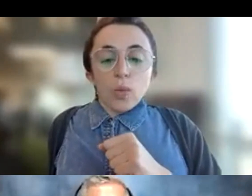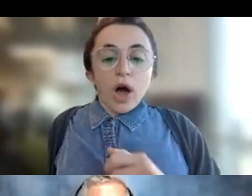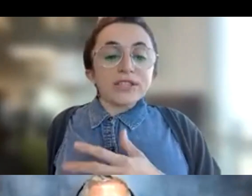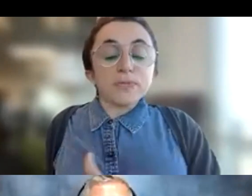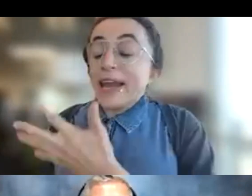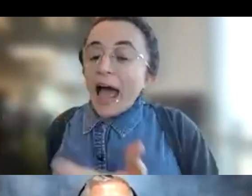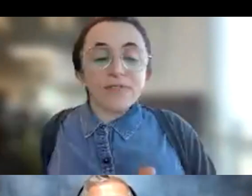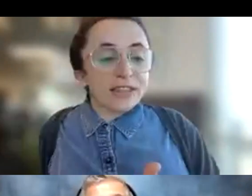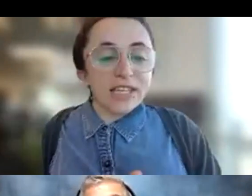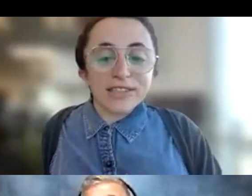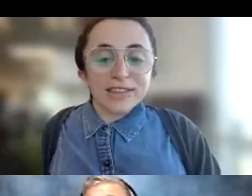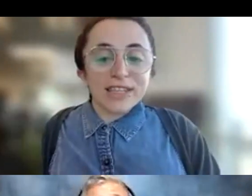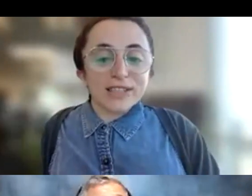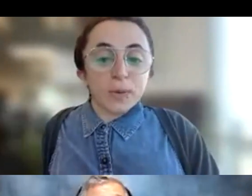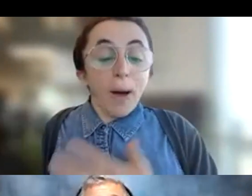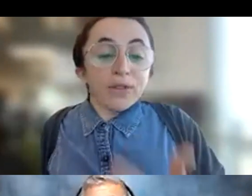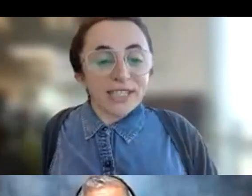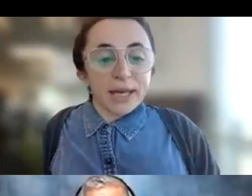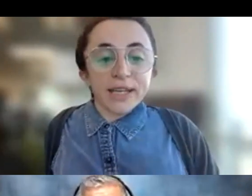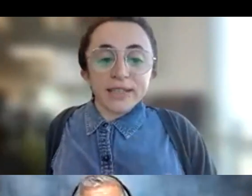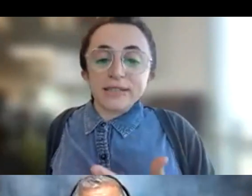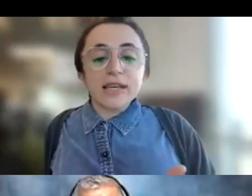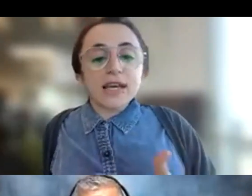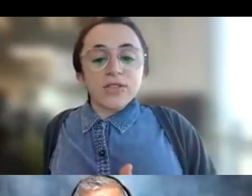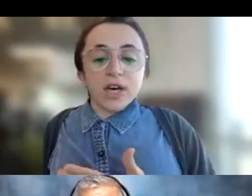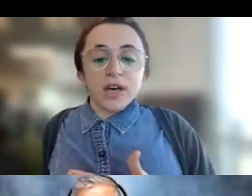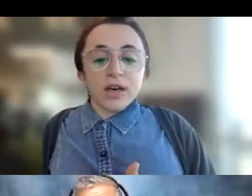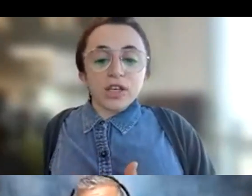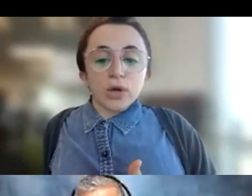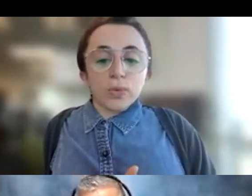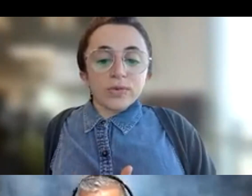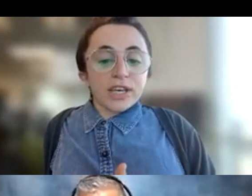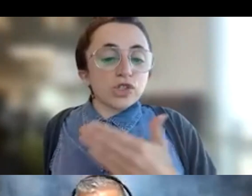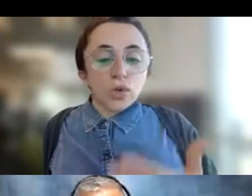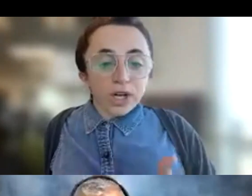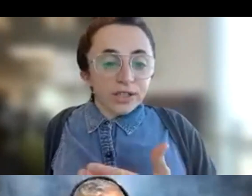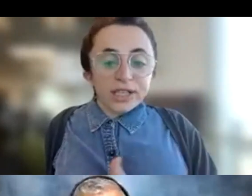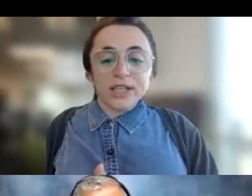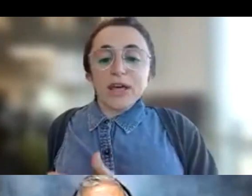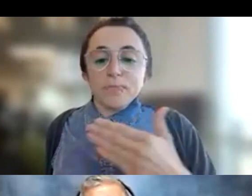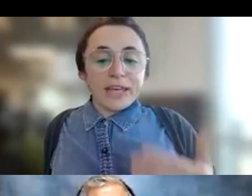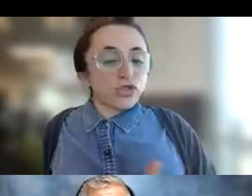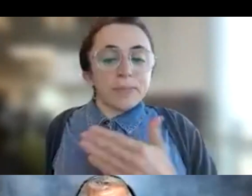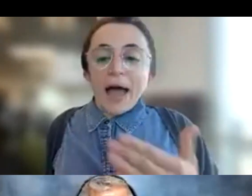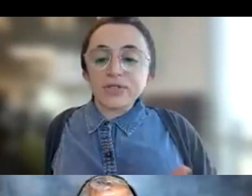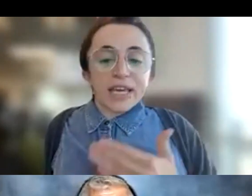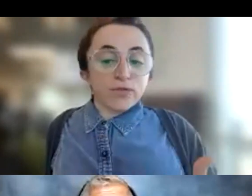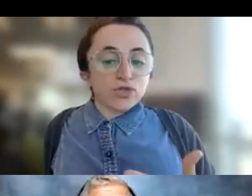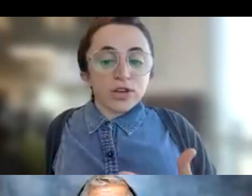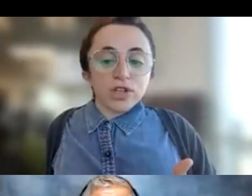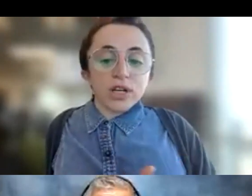And despite having these policy mandates, the historically mainstream